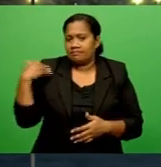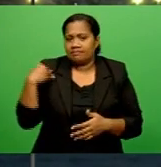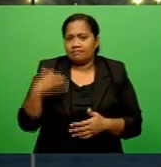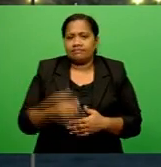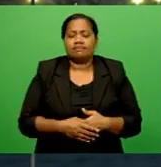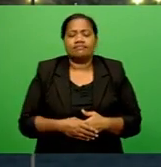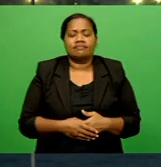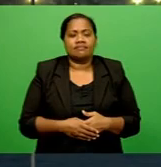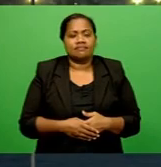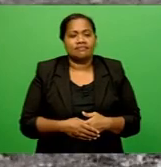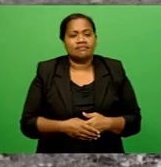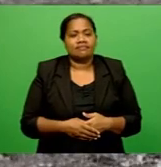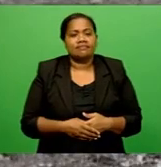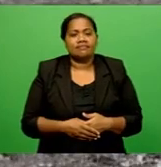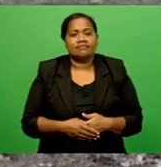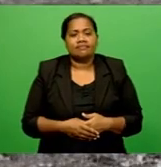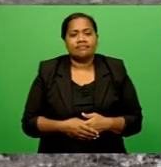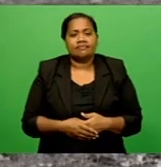with Josayana Nunga.